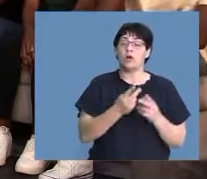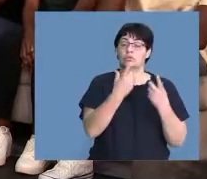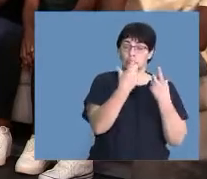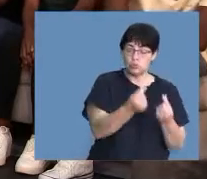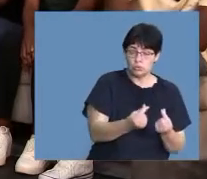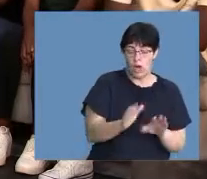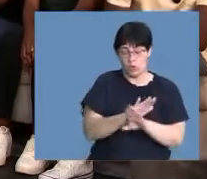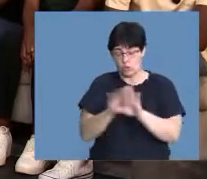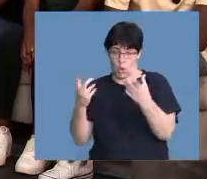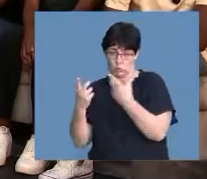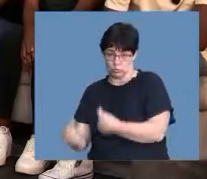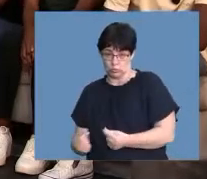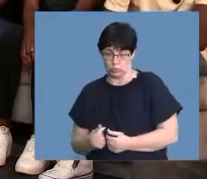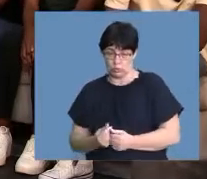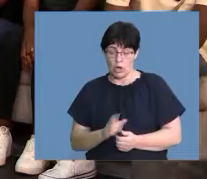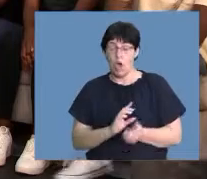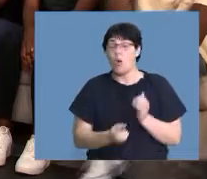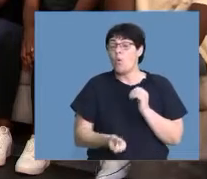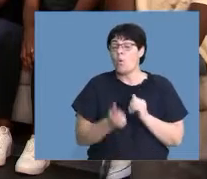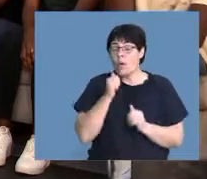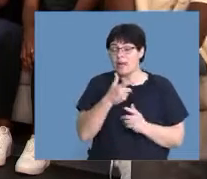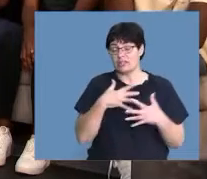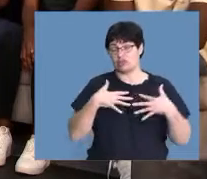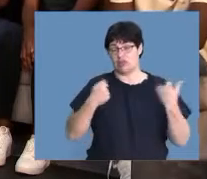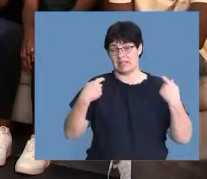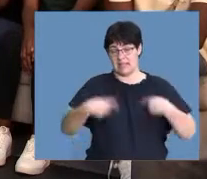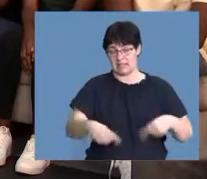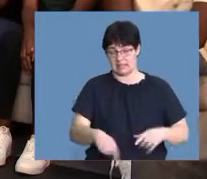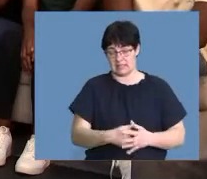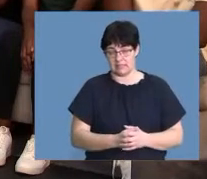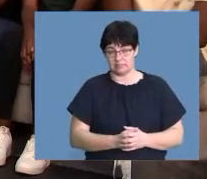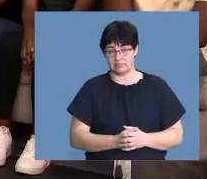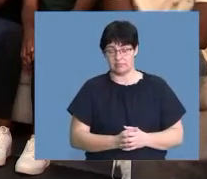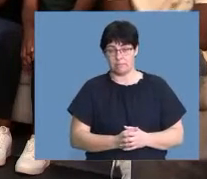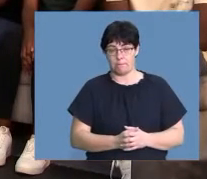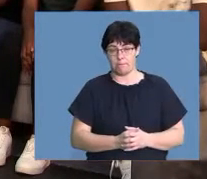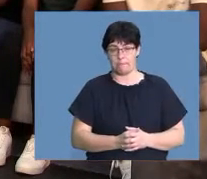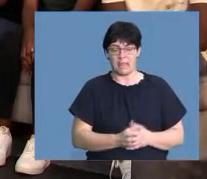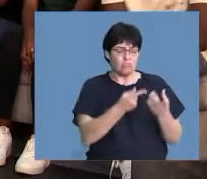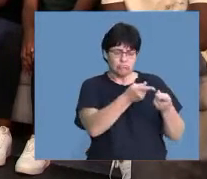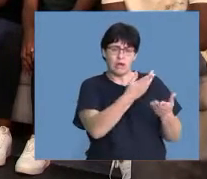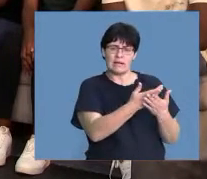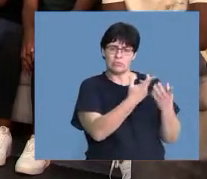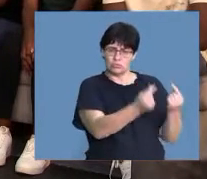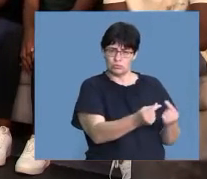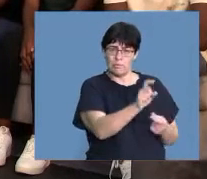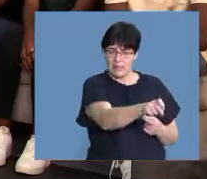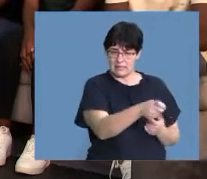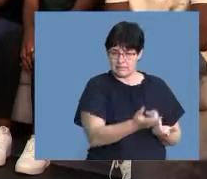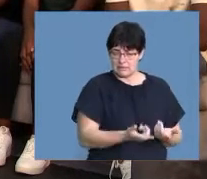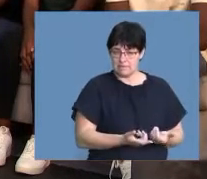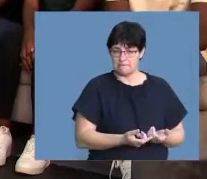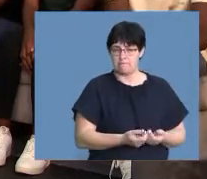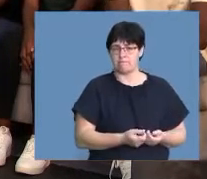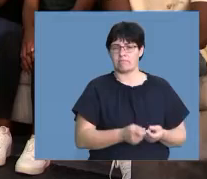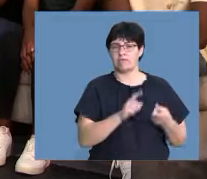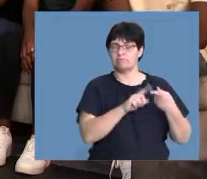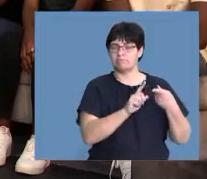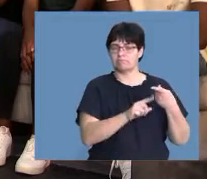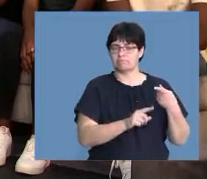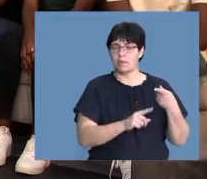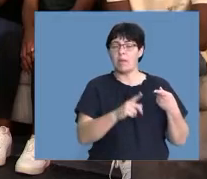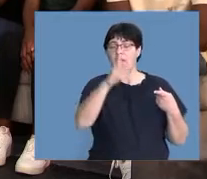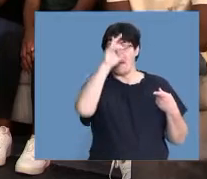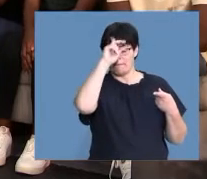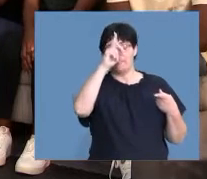the don'ts that happen in stress and anxiety. So a lot of the do's that we should do, I'm going to say we should actually